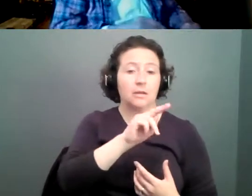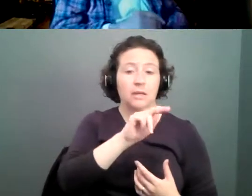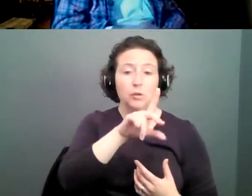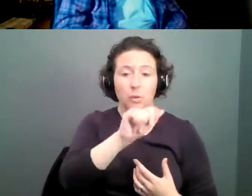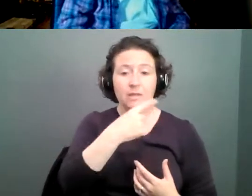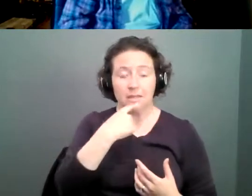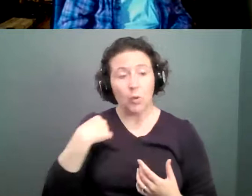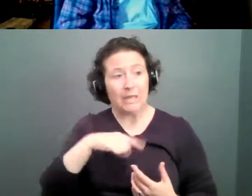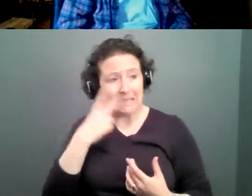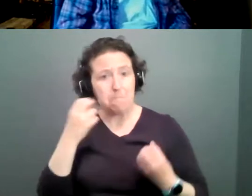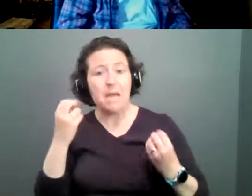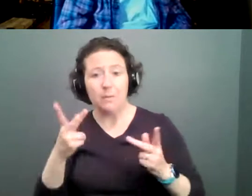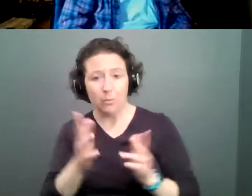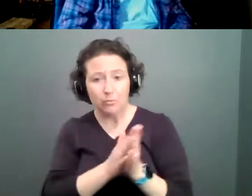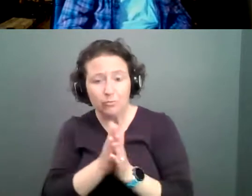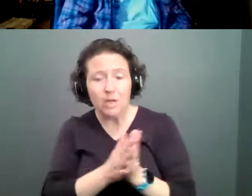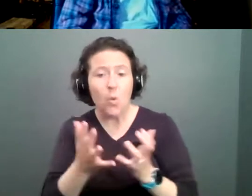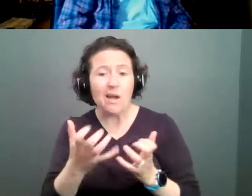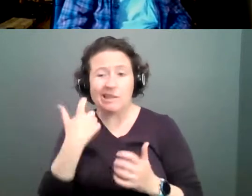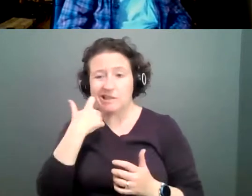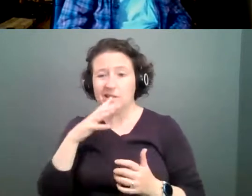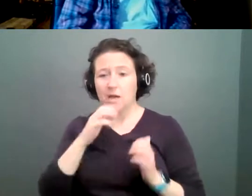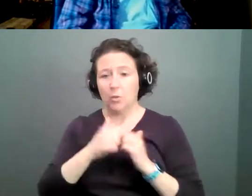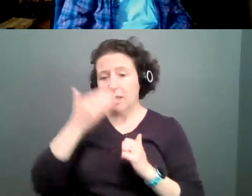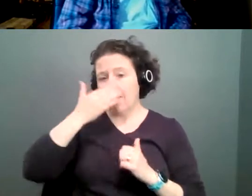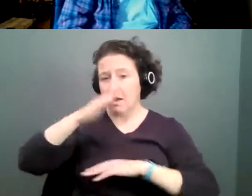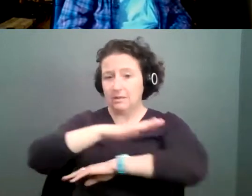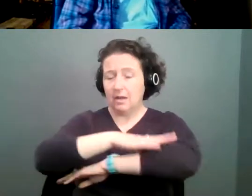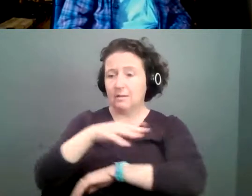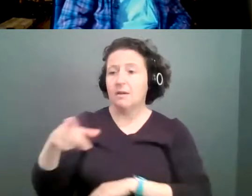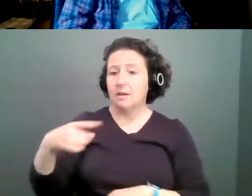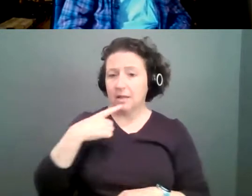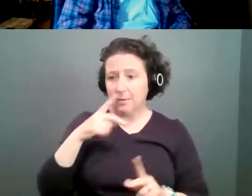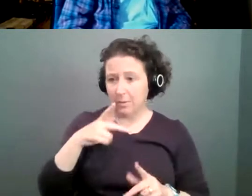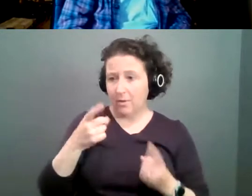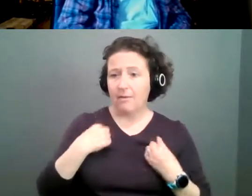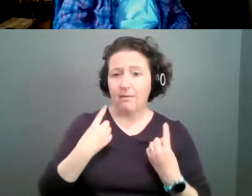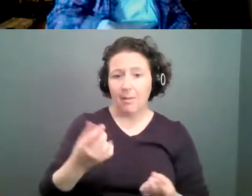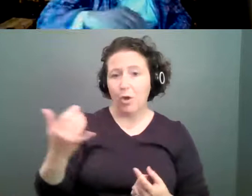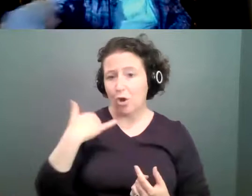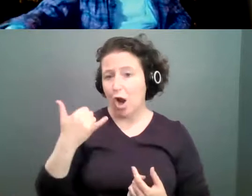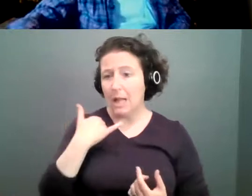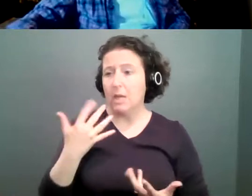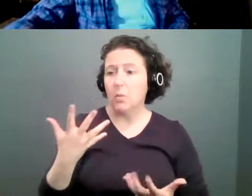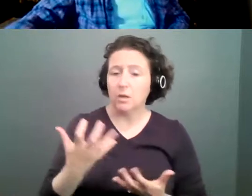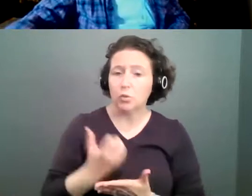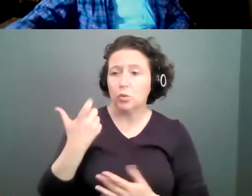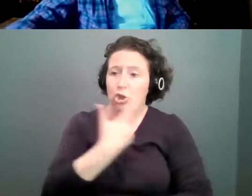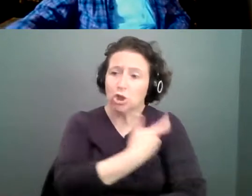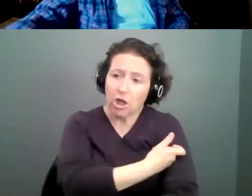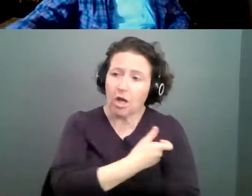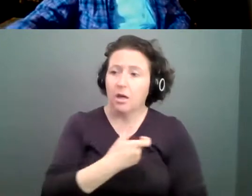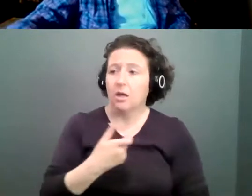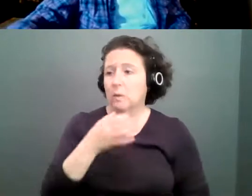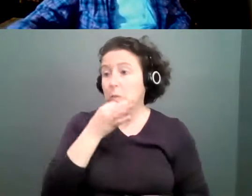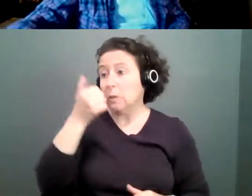response. Just I was talking to my front desk, and they were telling that people have been calling and wanting to get the shot as soon